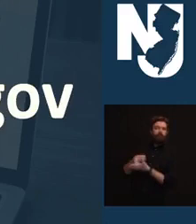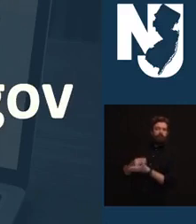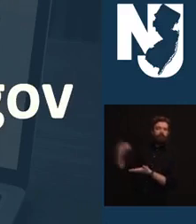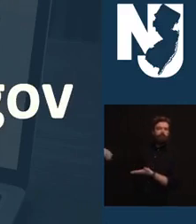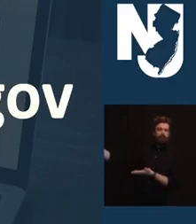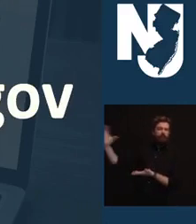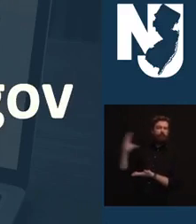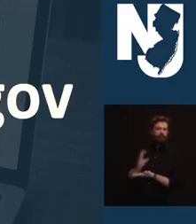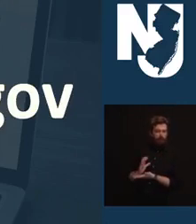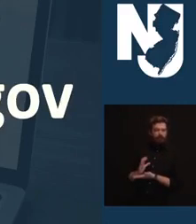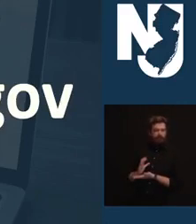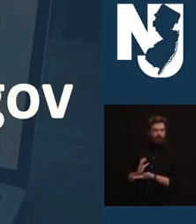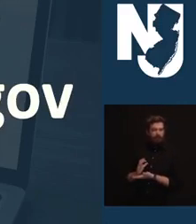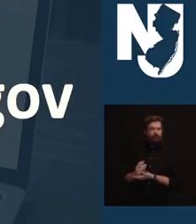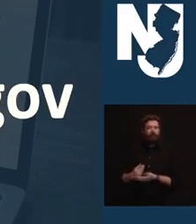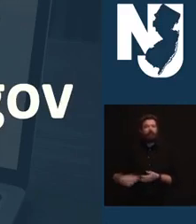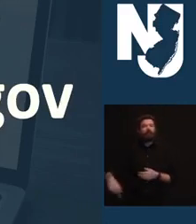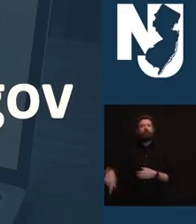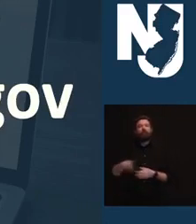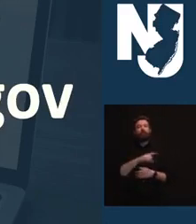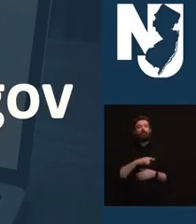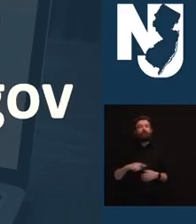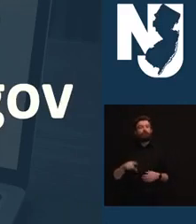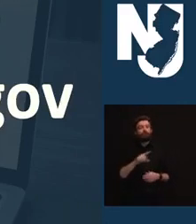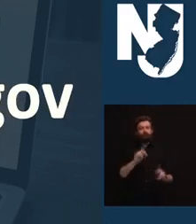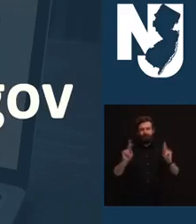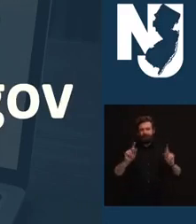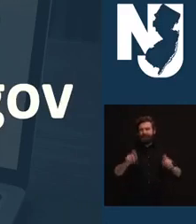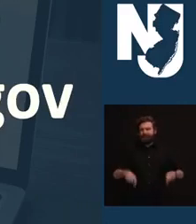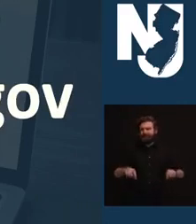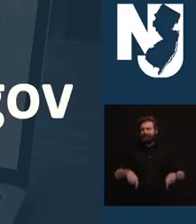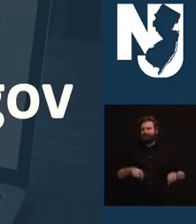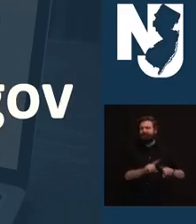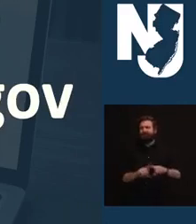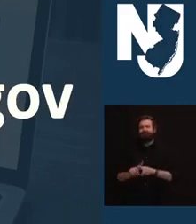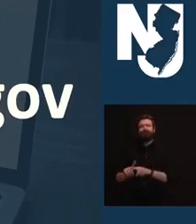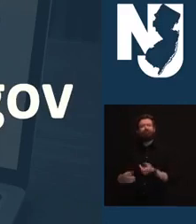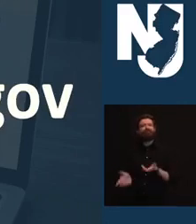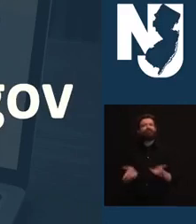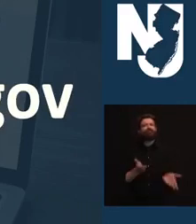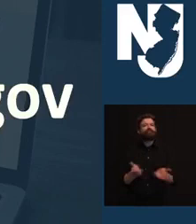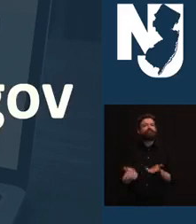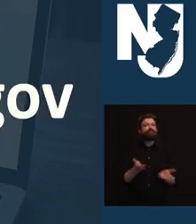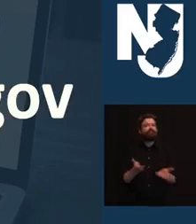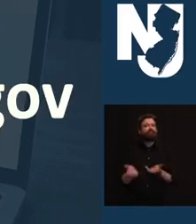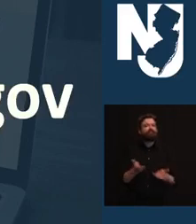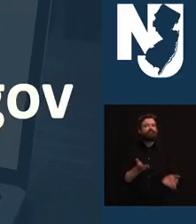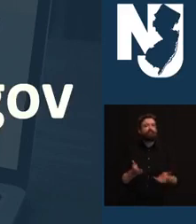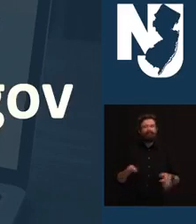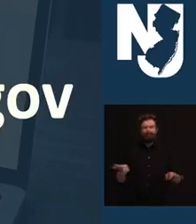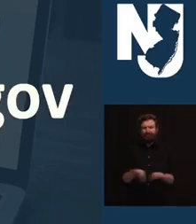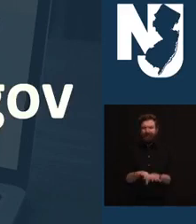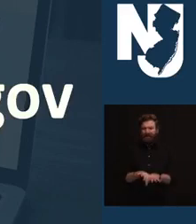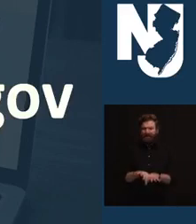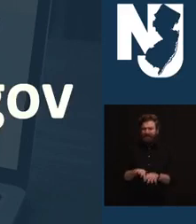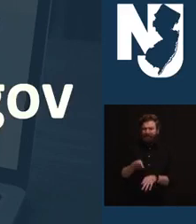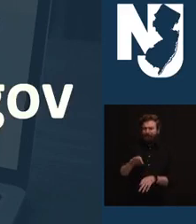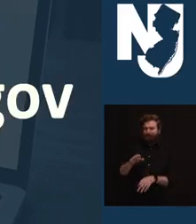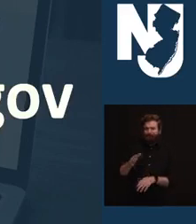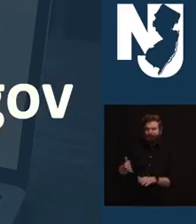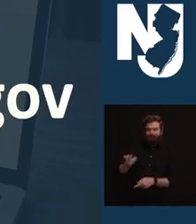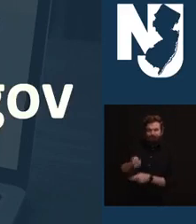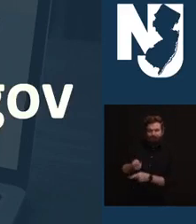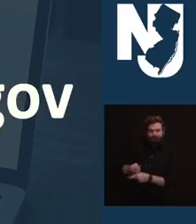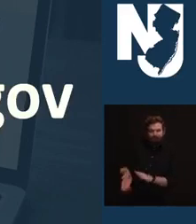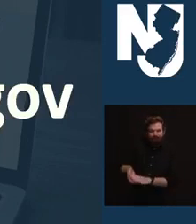need, which means we need to keep our frontline workers, police, fire, educators, healthcare workers, EMS, you name it,